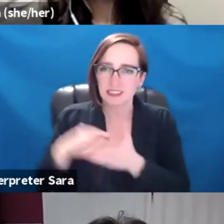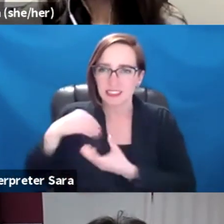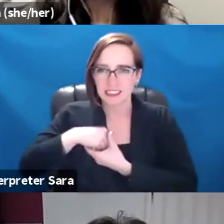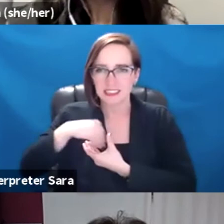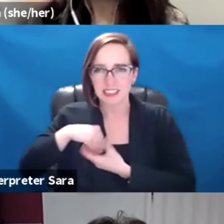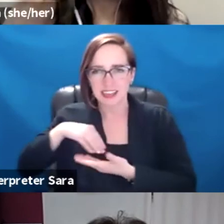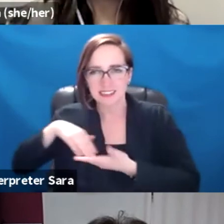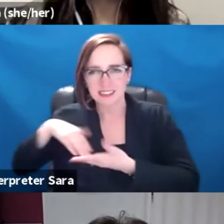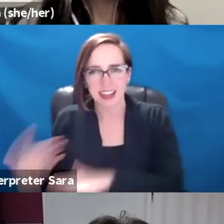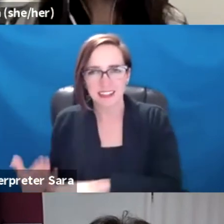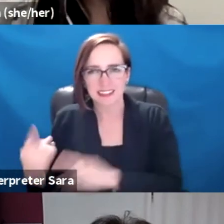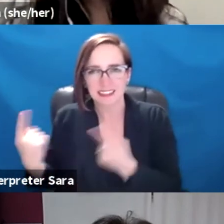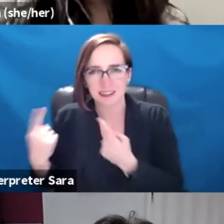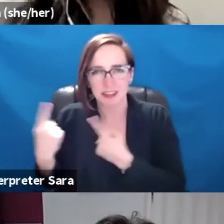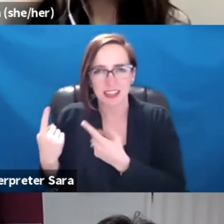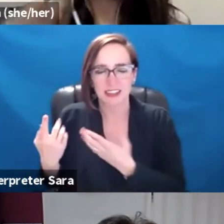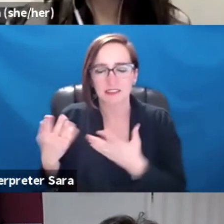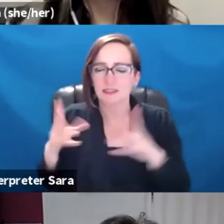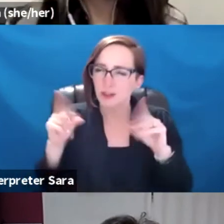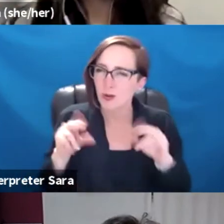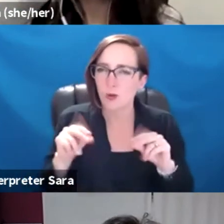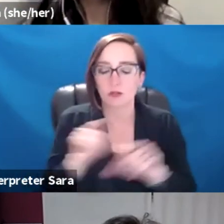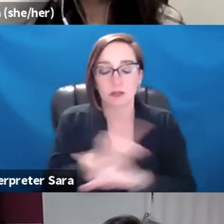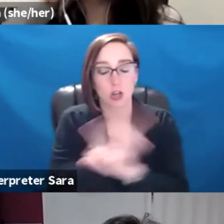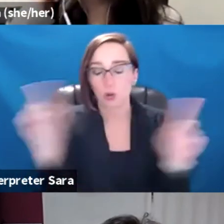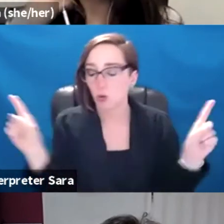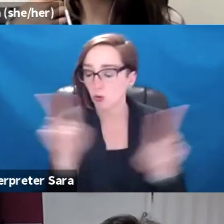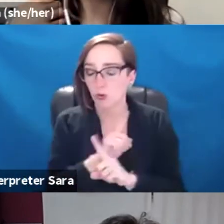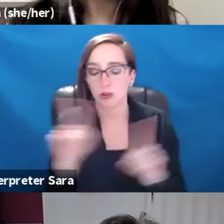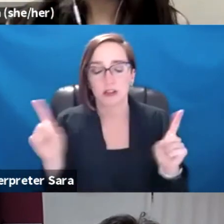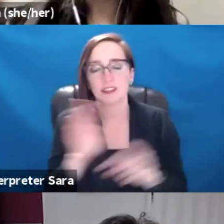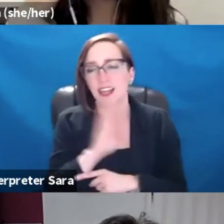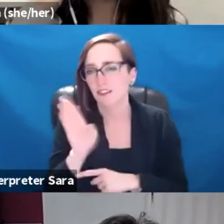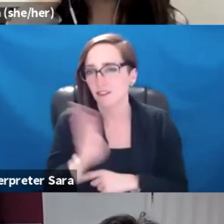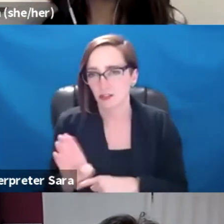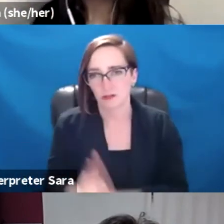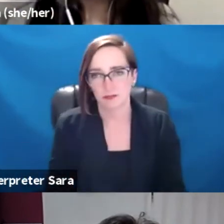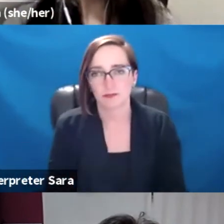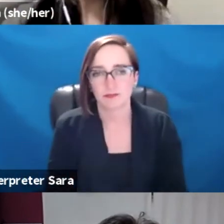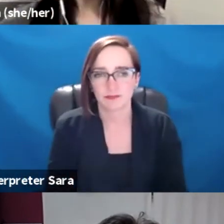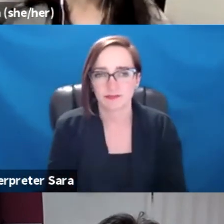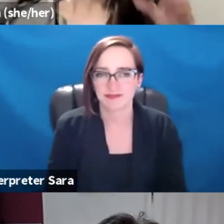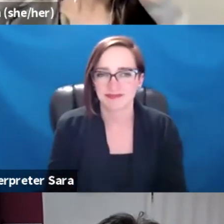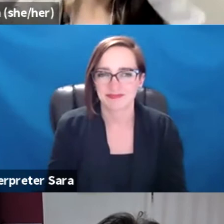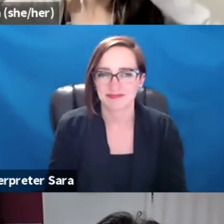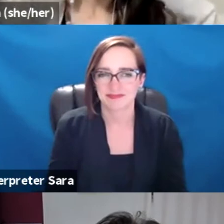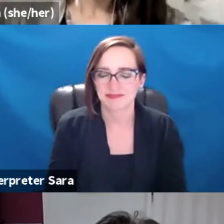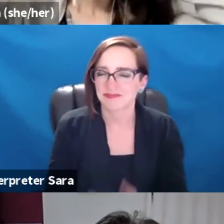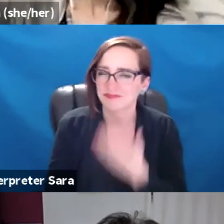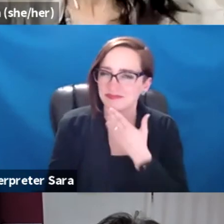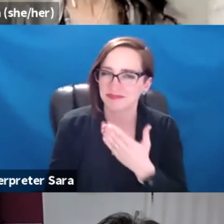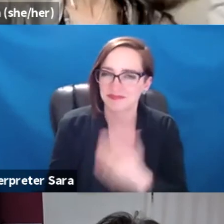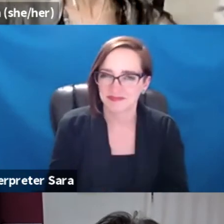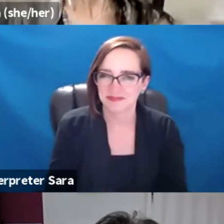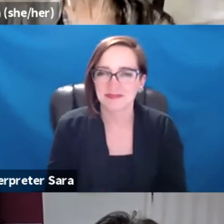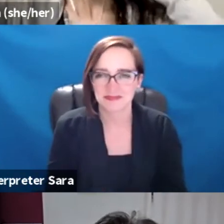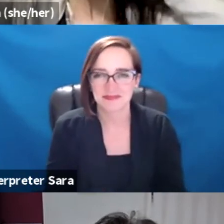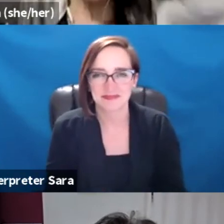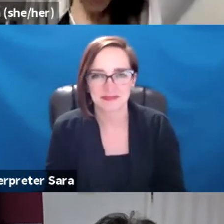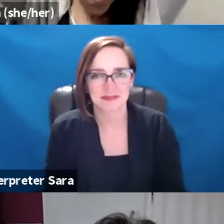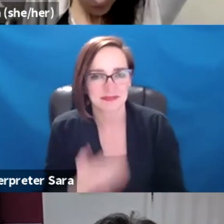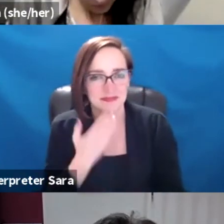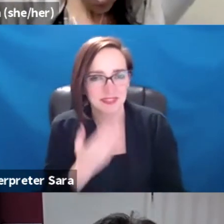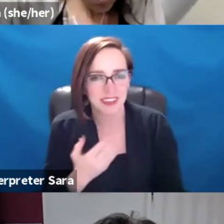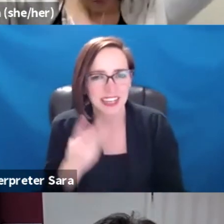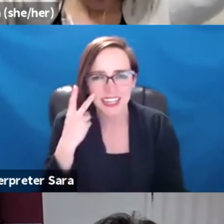thing. May you never do that. Thank you. Thank you. I see